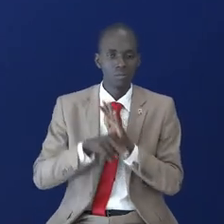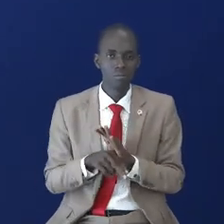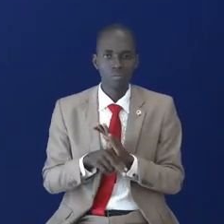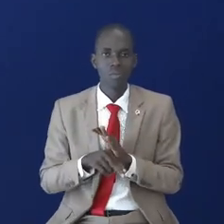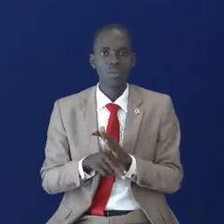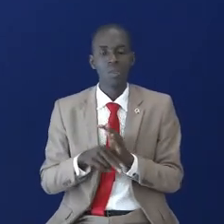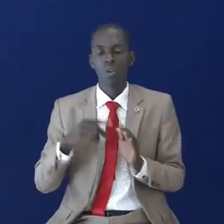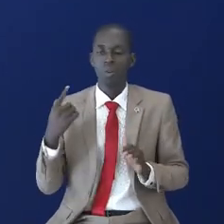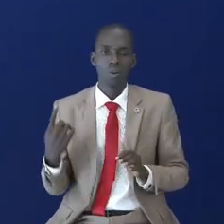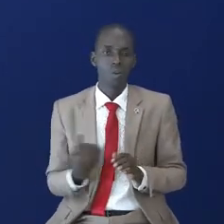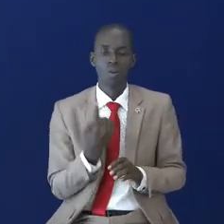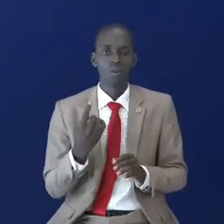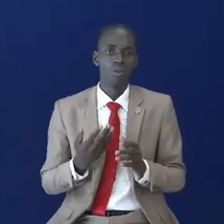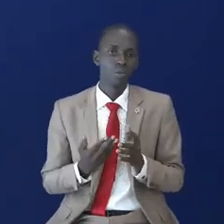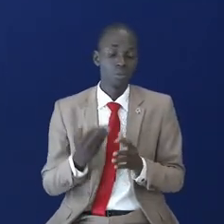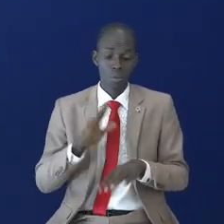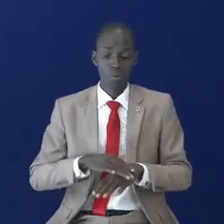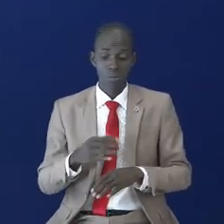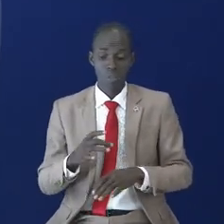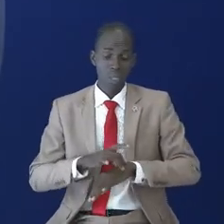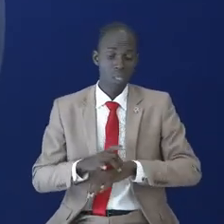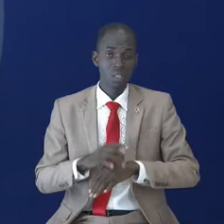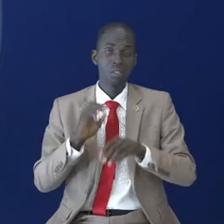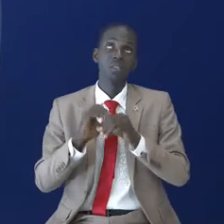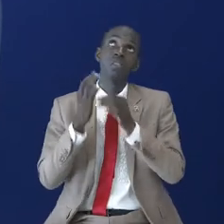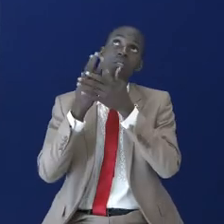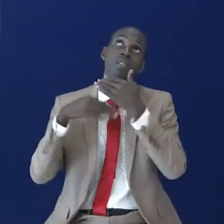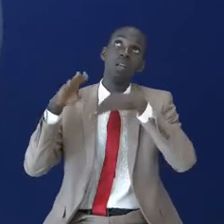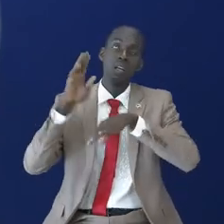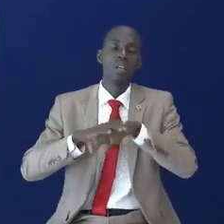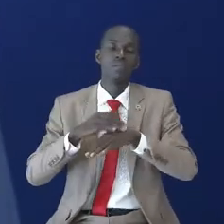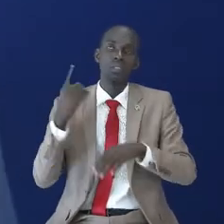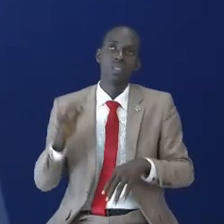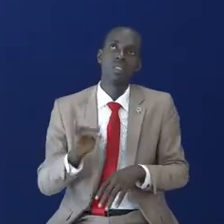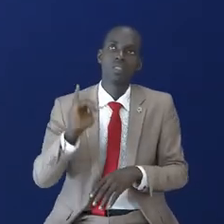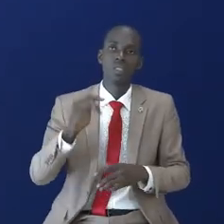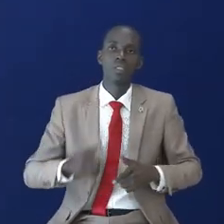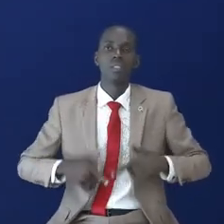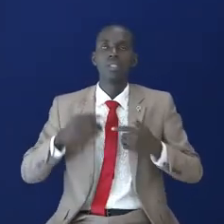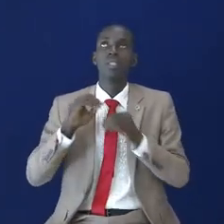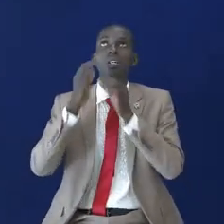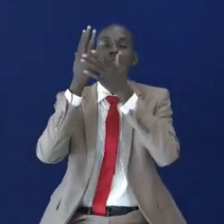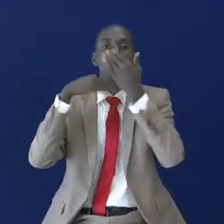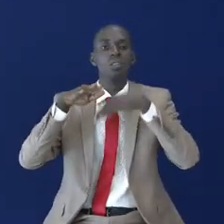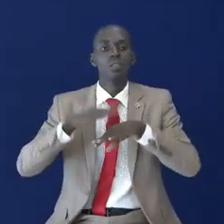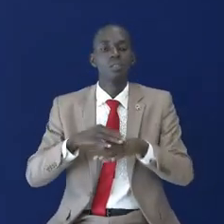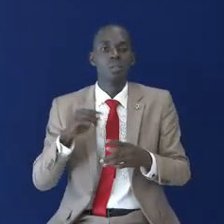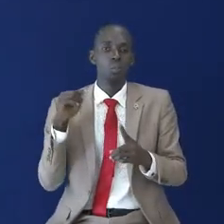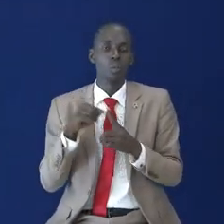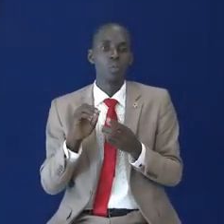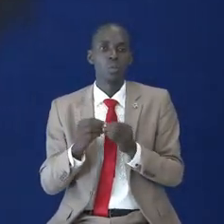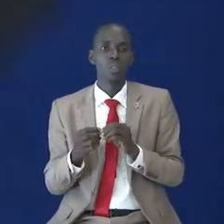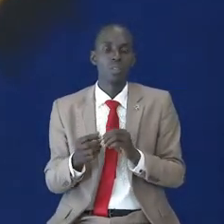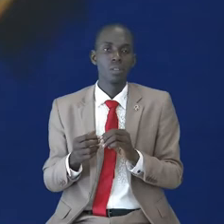for life on earth and for eternal life in heaven. Let's come to point